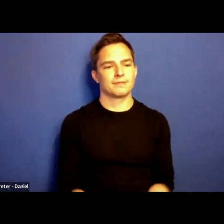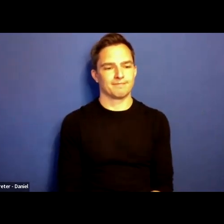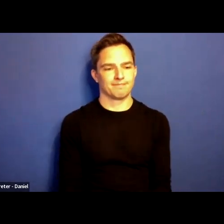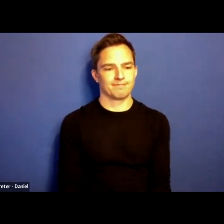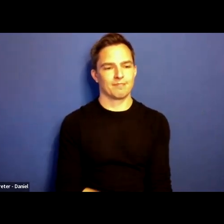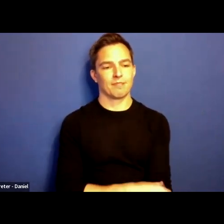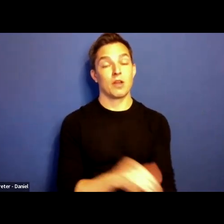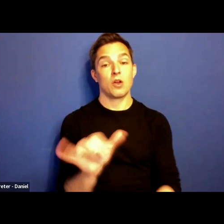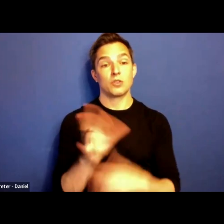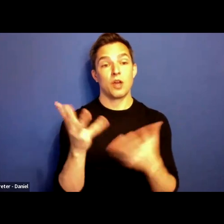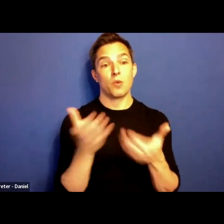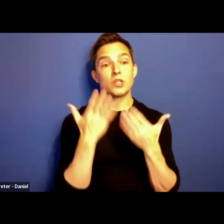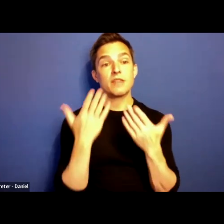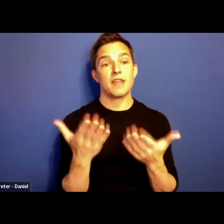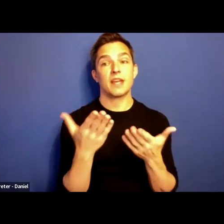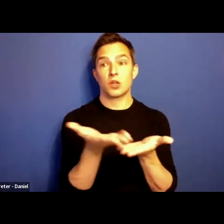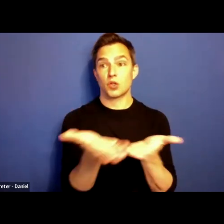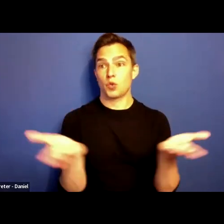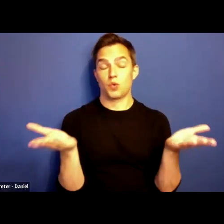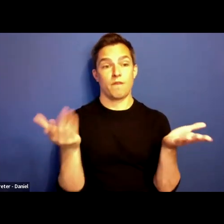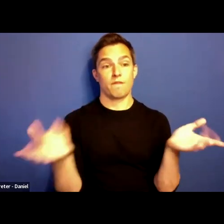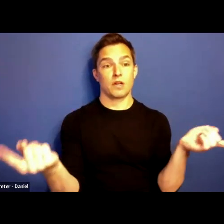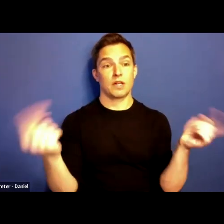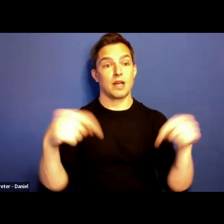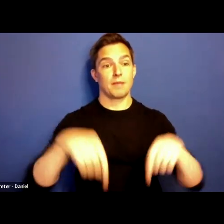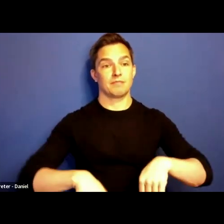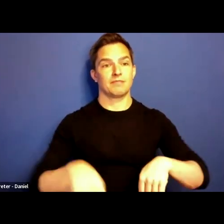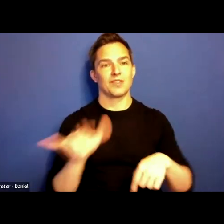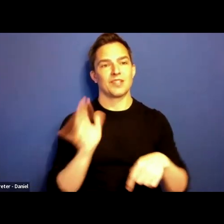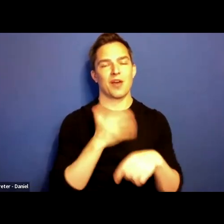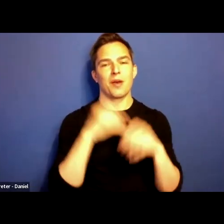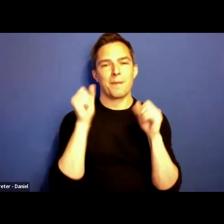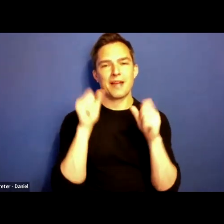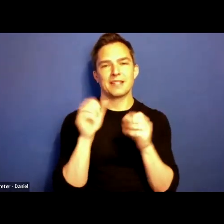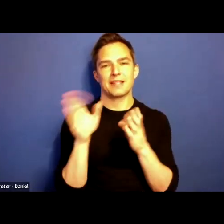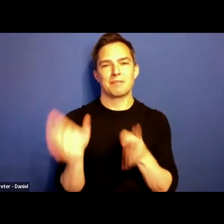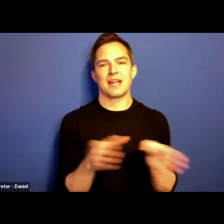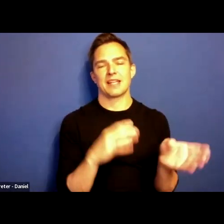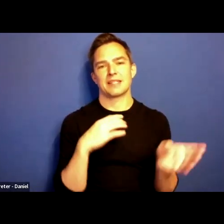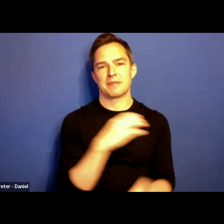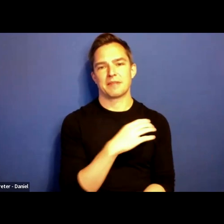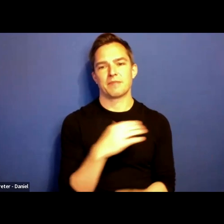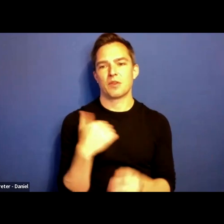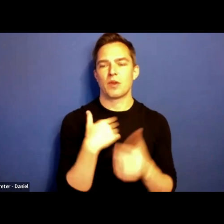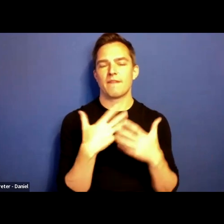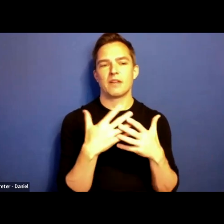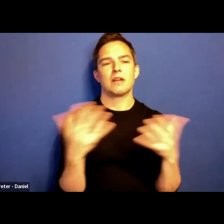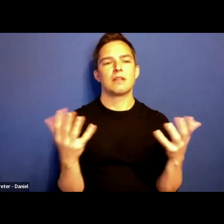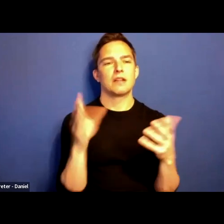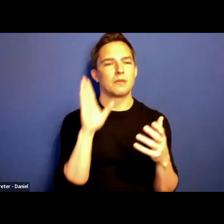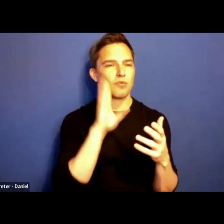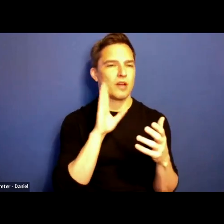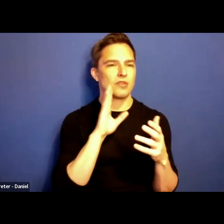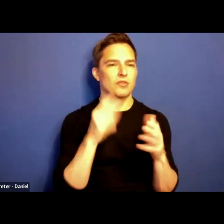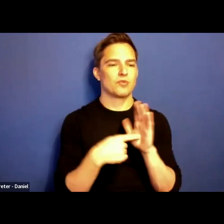to thank you for attending and our amazing planning committee. We have Alana Brown representing the